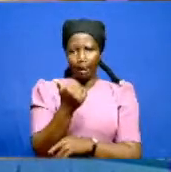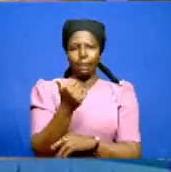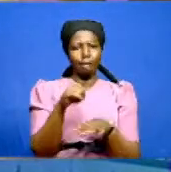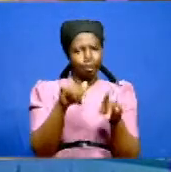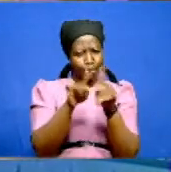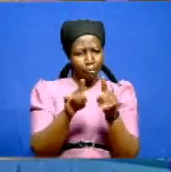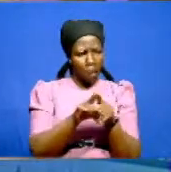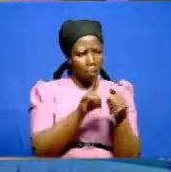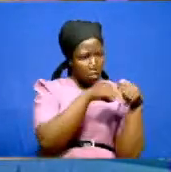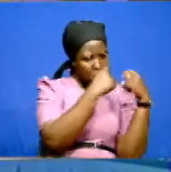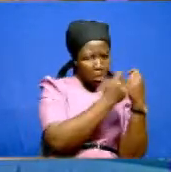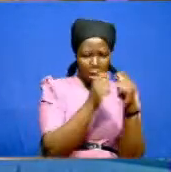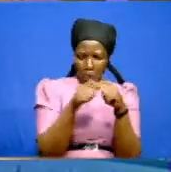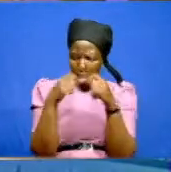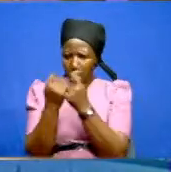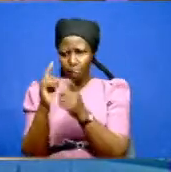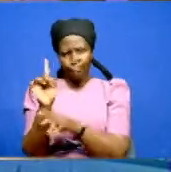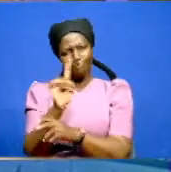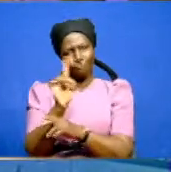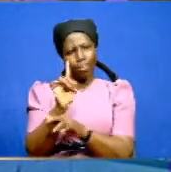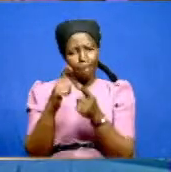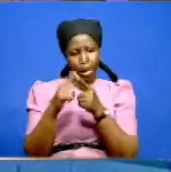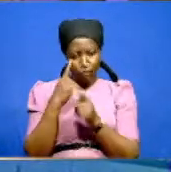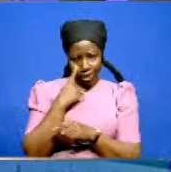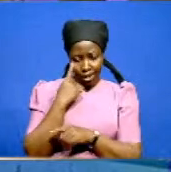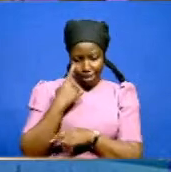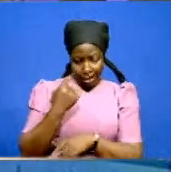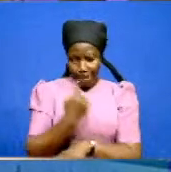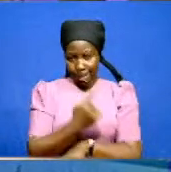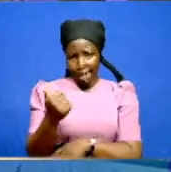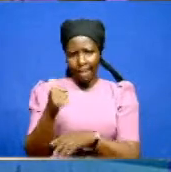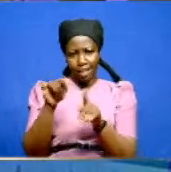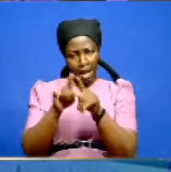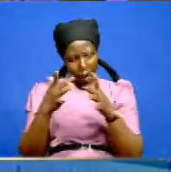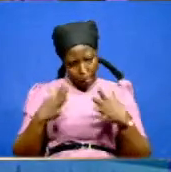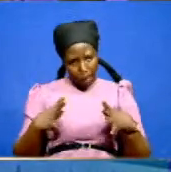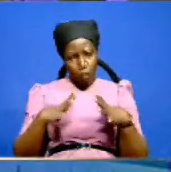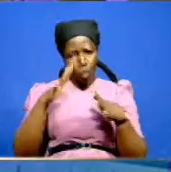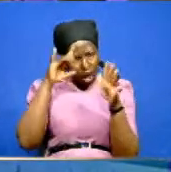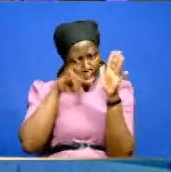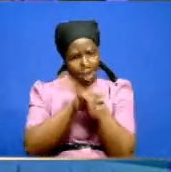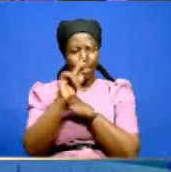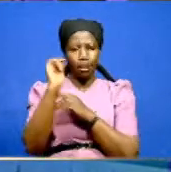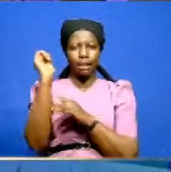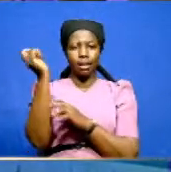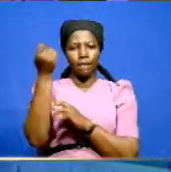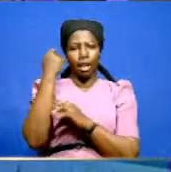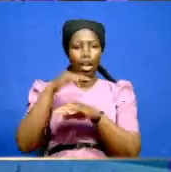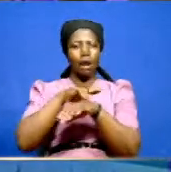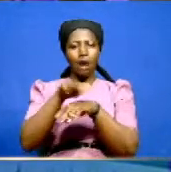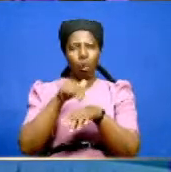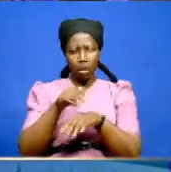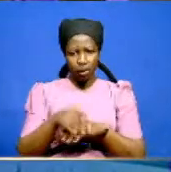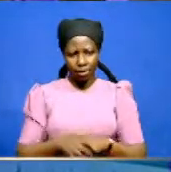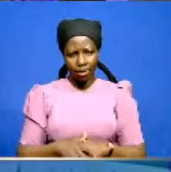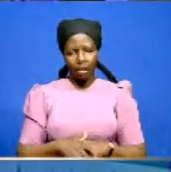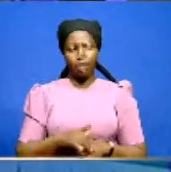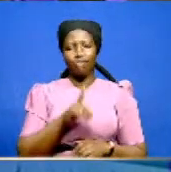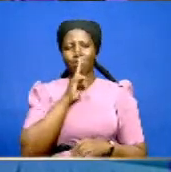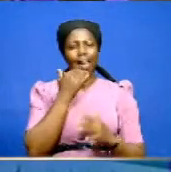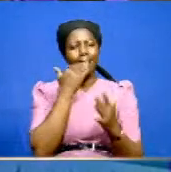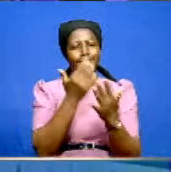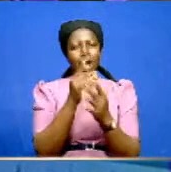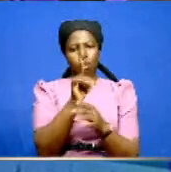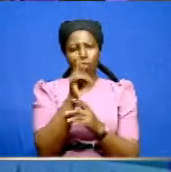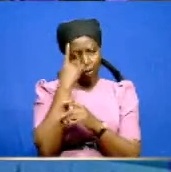as tribes, we see each other as the people belonging to the nation of Kenya. So I thank you for